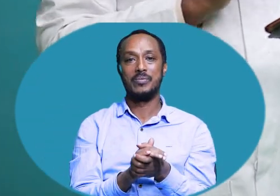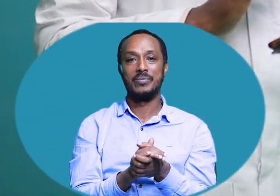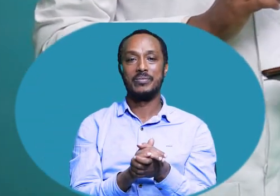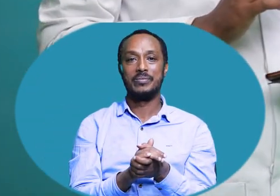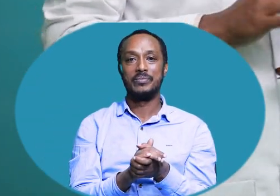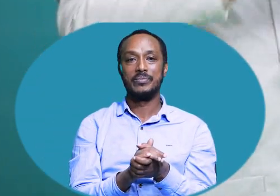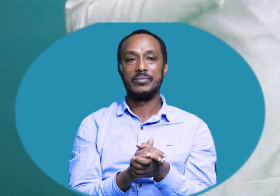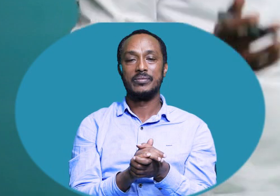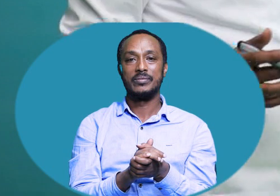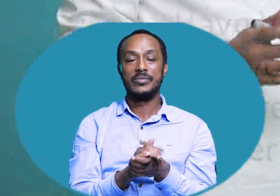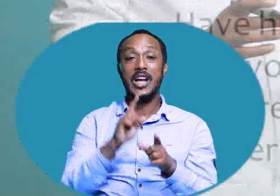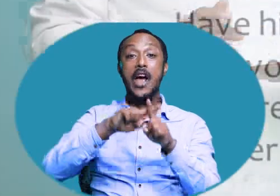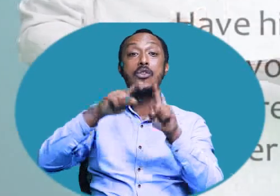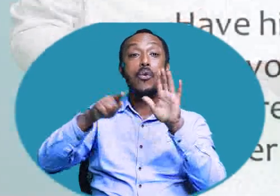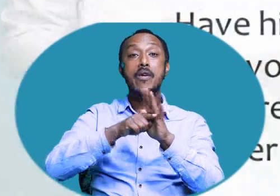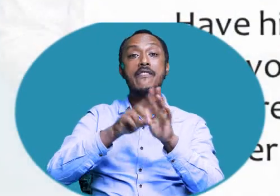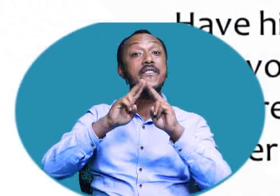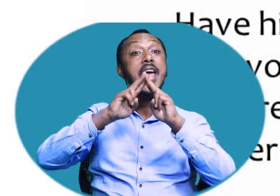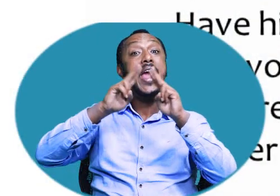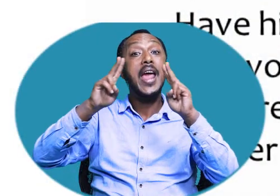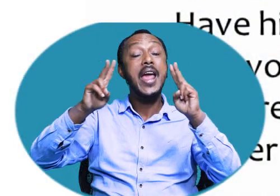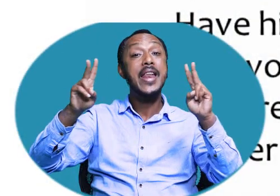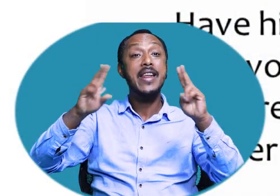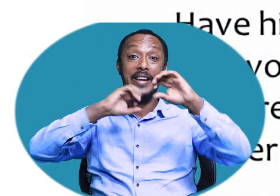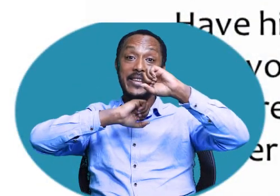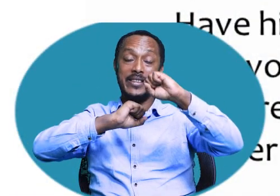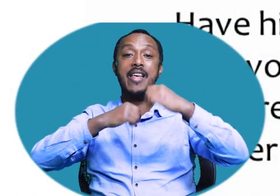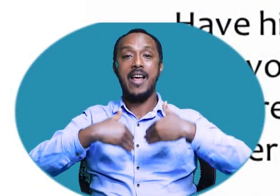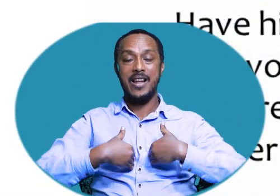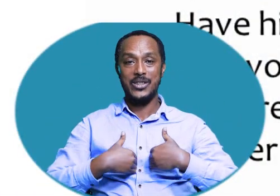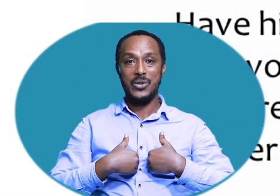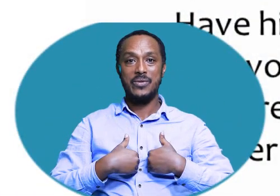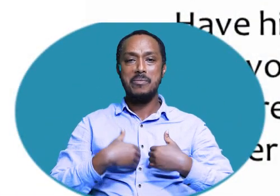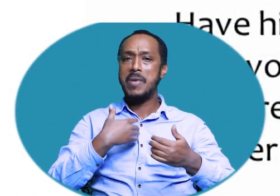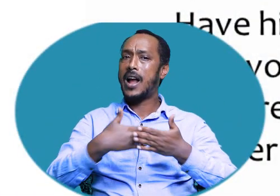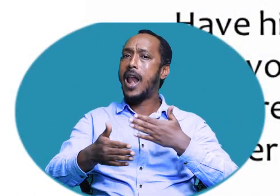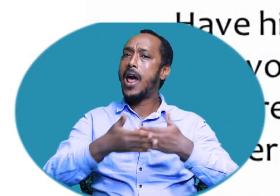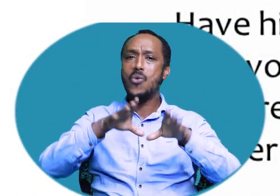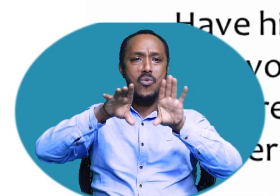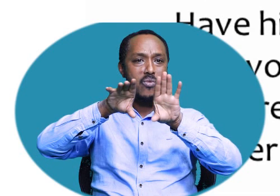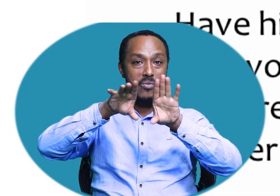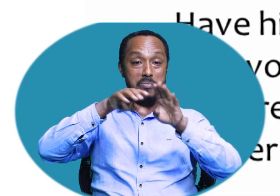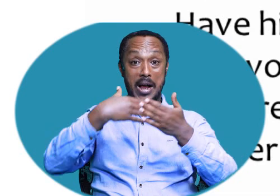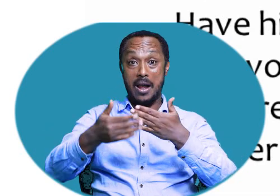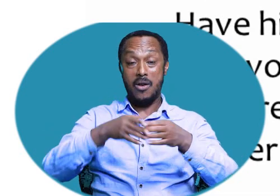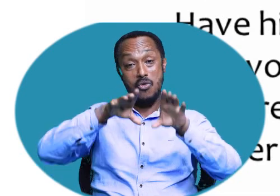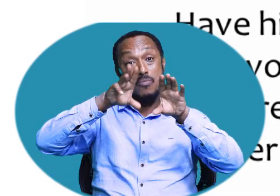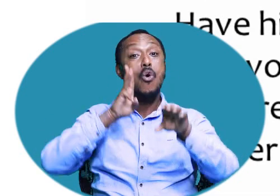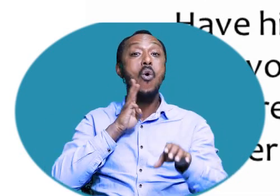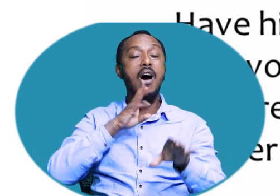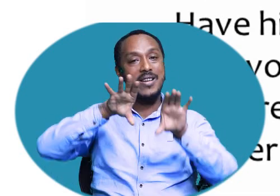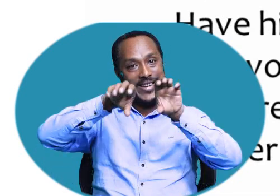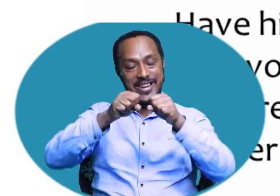And finally, ionic compounds are very resistant to heat, but easily broken by water.